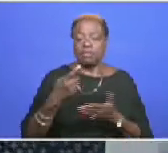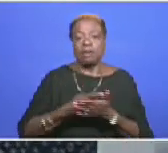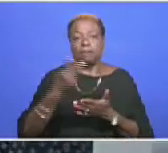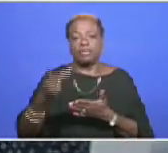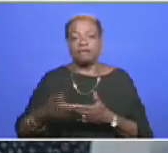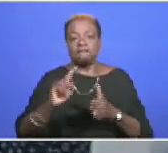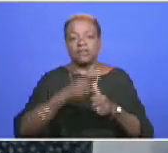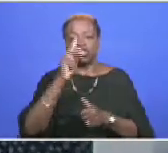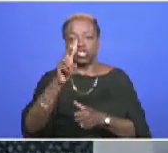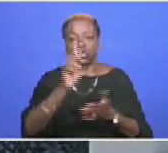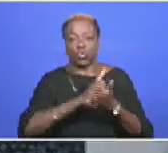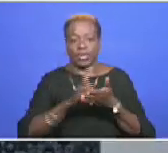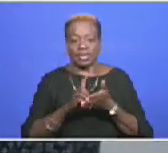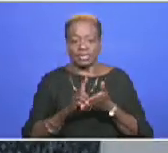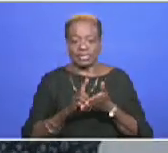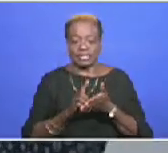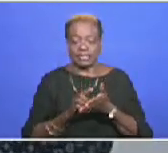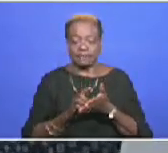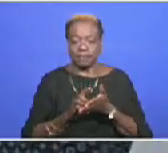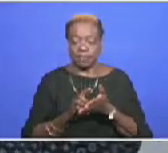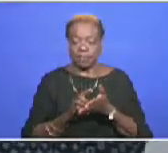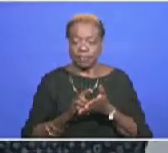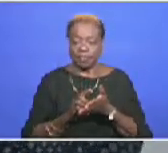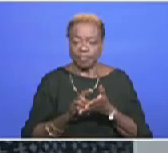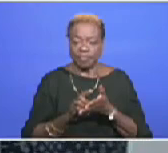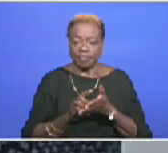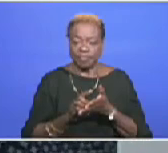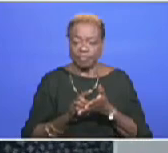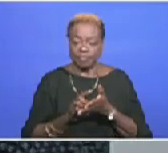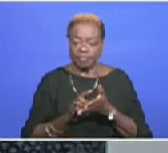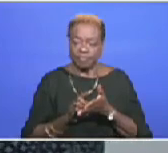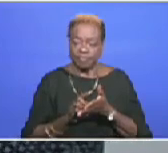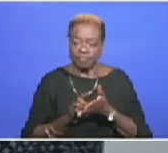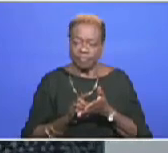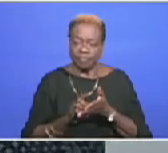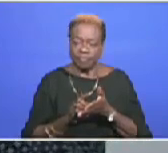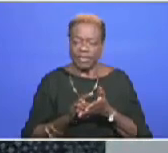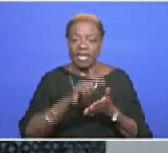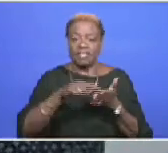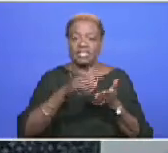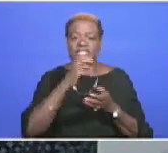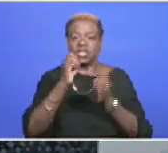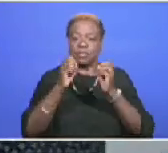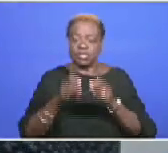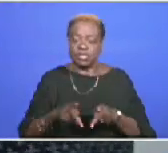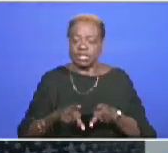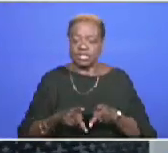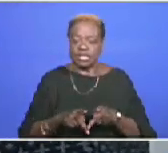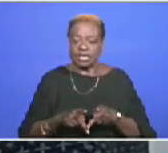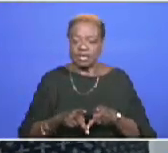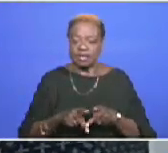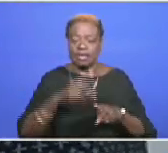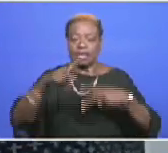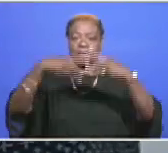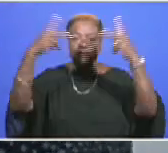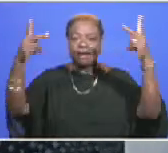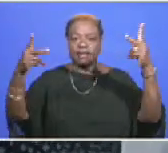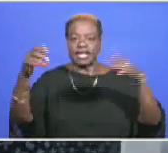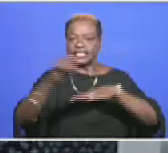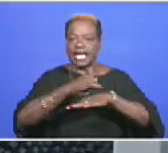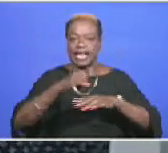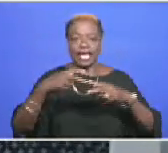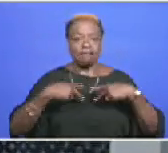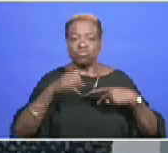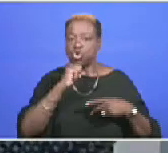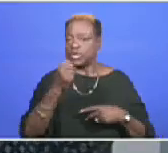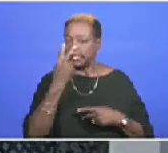12. And it's like Kalis had mentioned, this is an opportunity that Paradise Island hasn't seen. We haven't